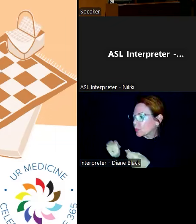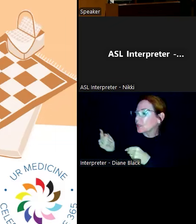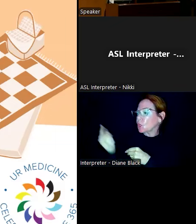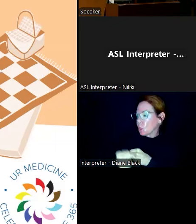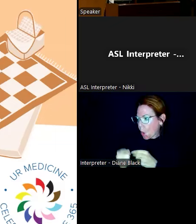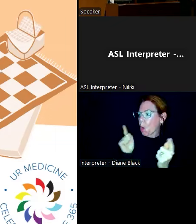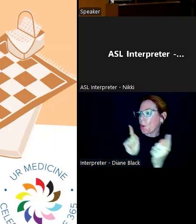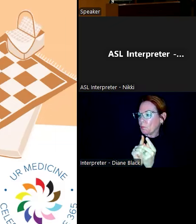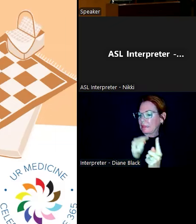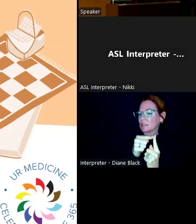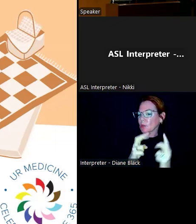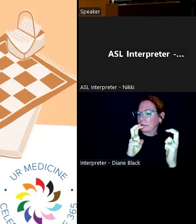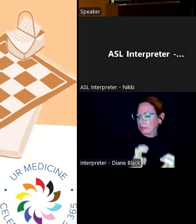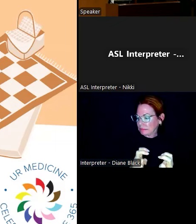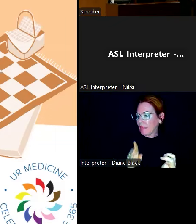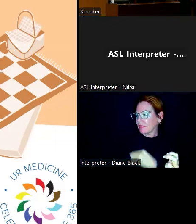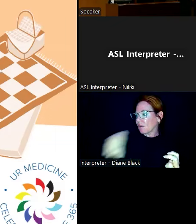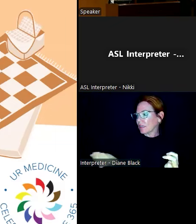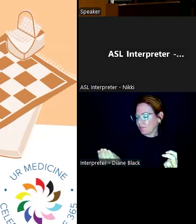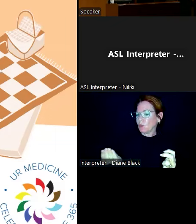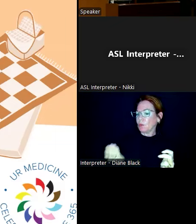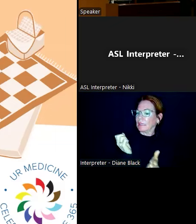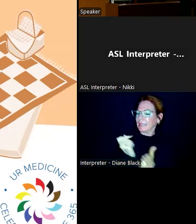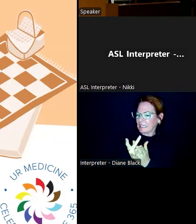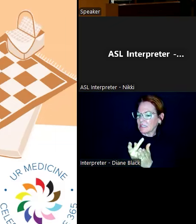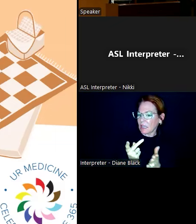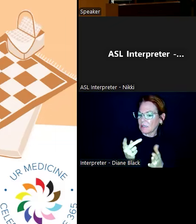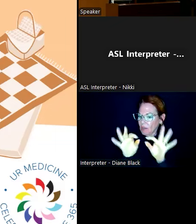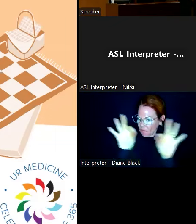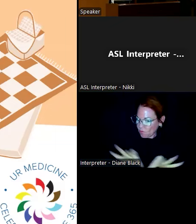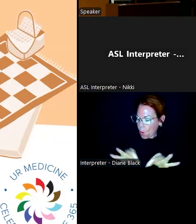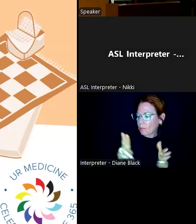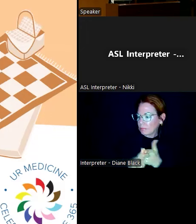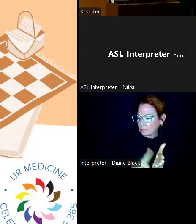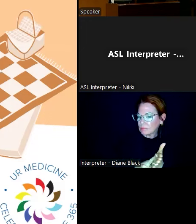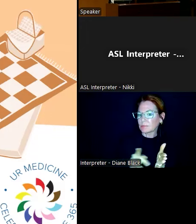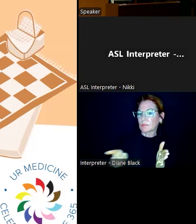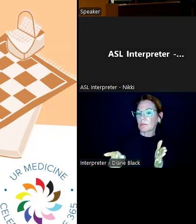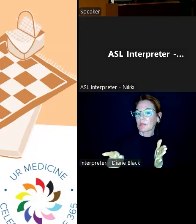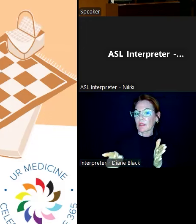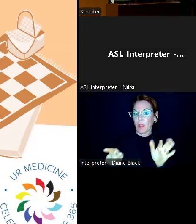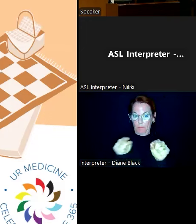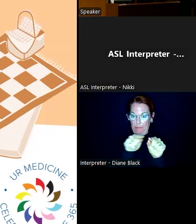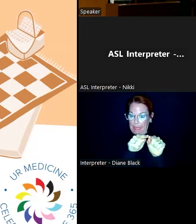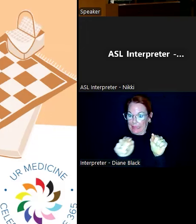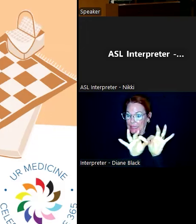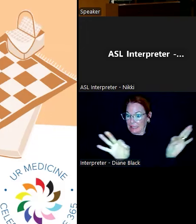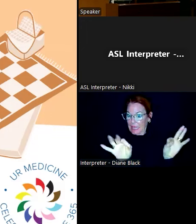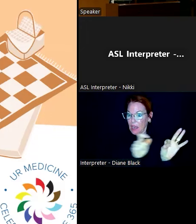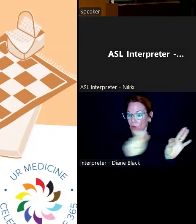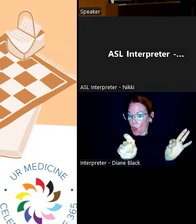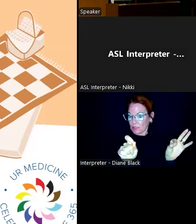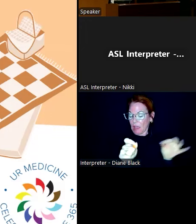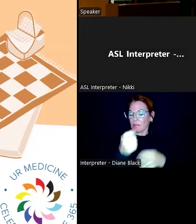and then you're gonna have the consent form and it's gonna feel icky. But again, I see you, we're gonna cross that out and just write my name on